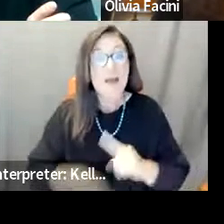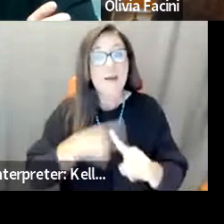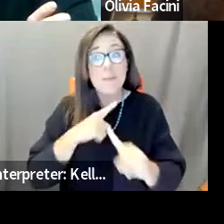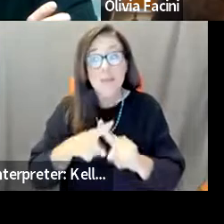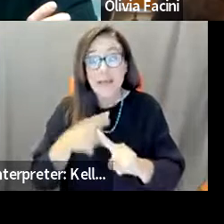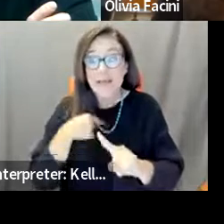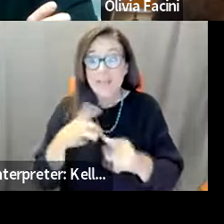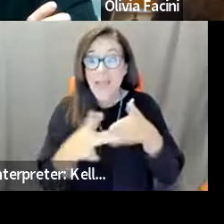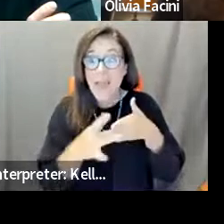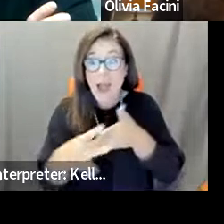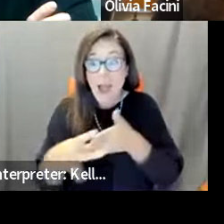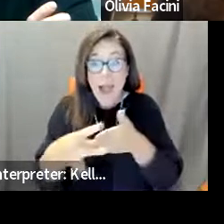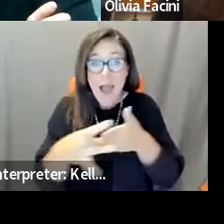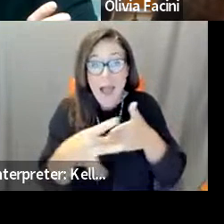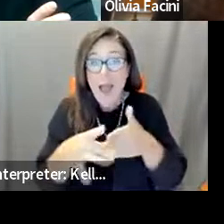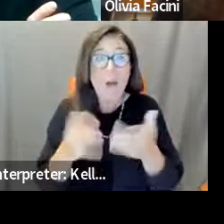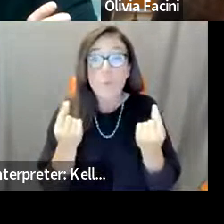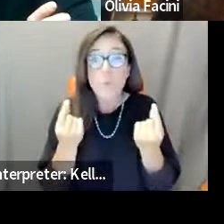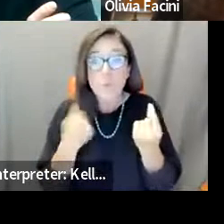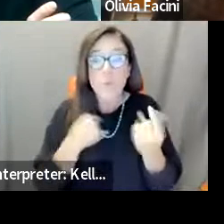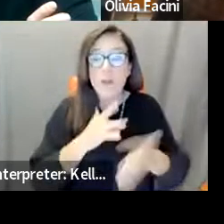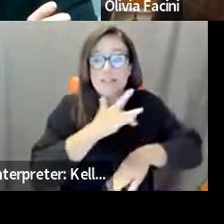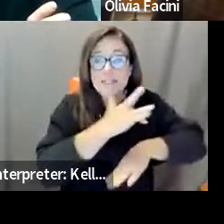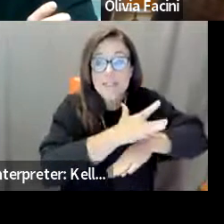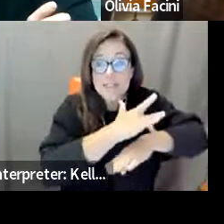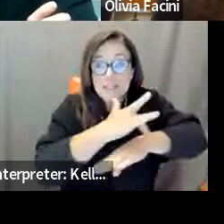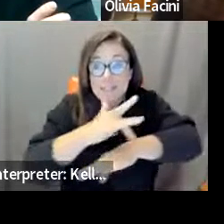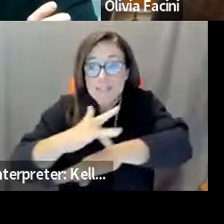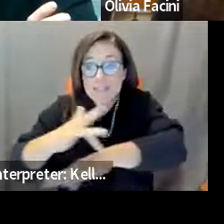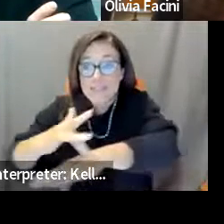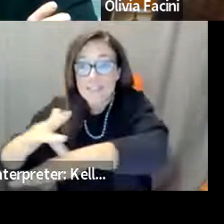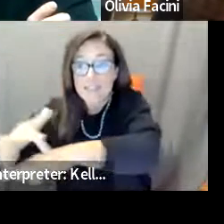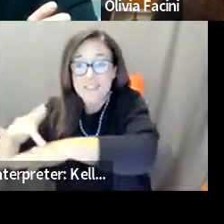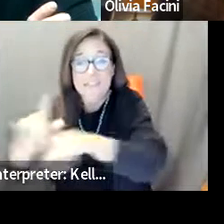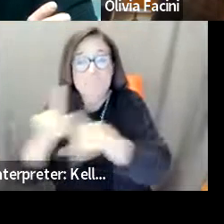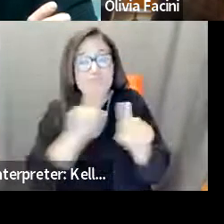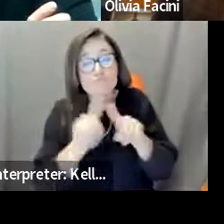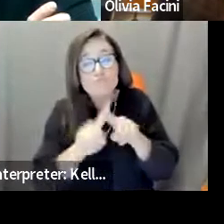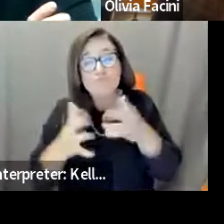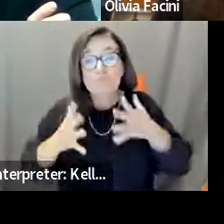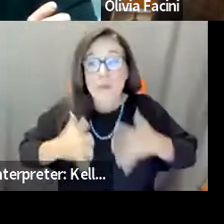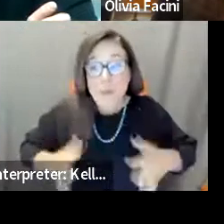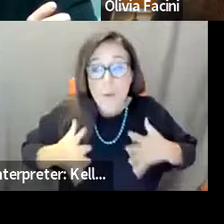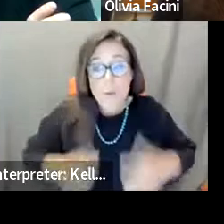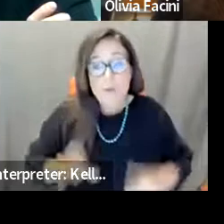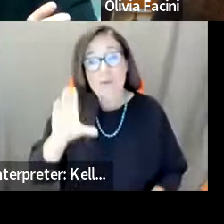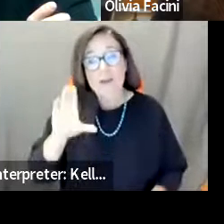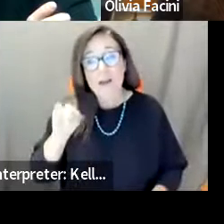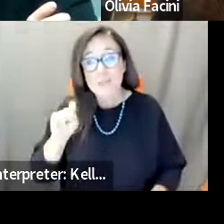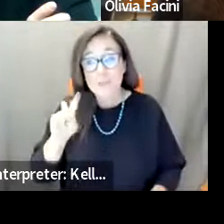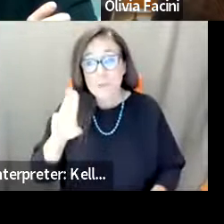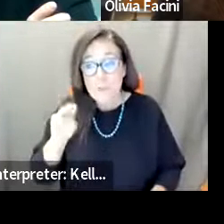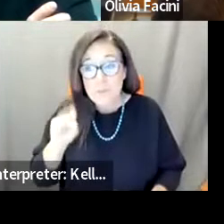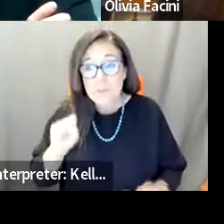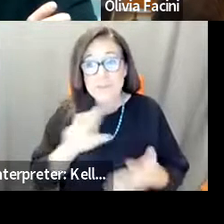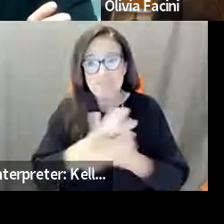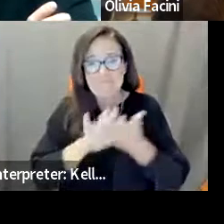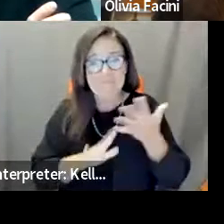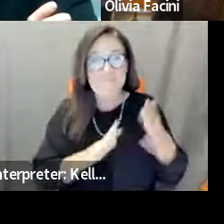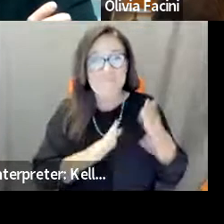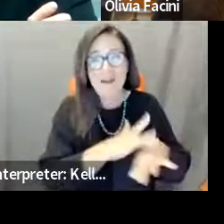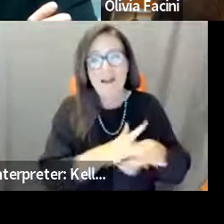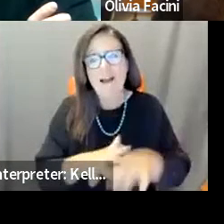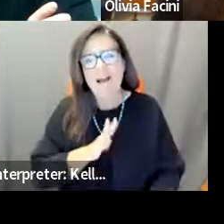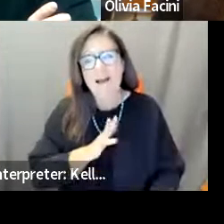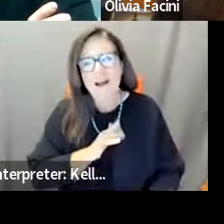touch the costumes and meet and greet with a couple of the actors. Now I know that won't happen at